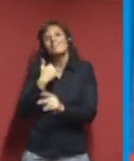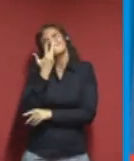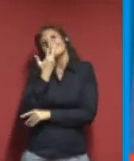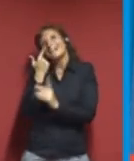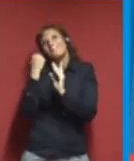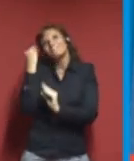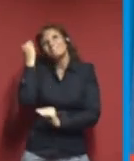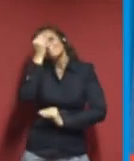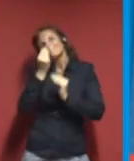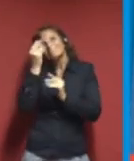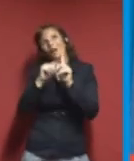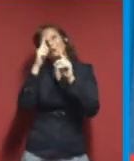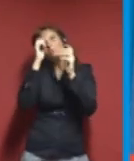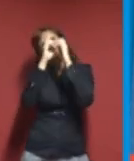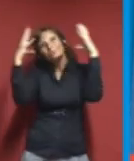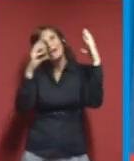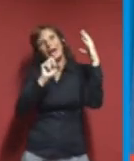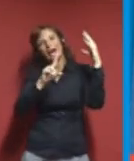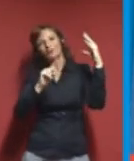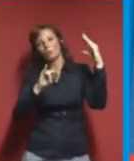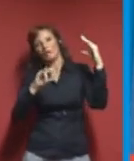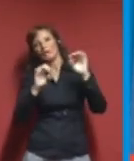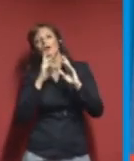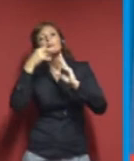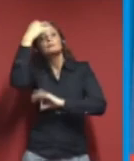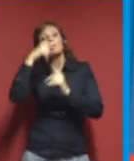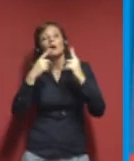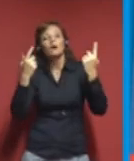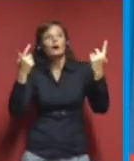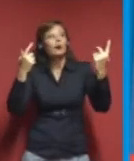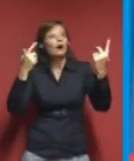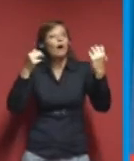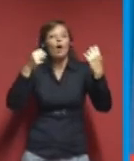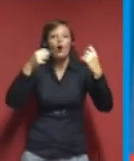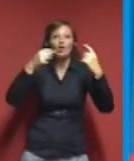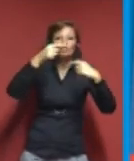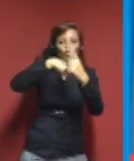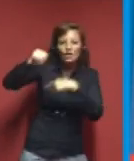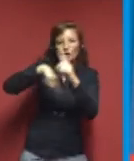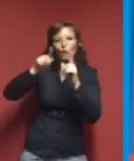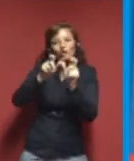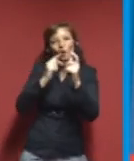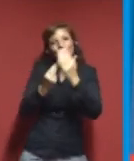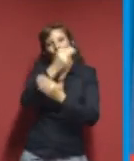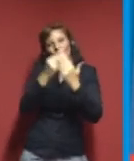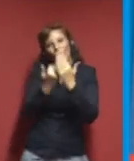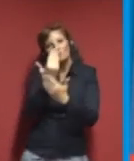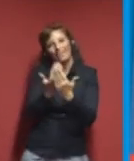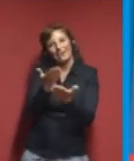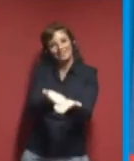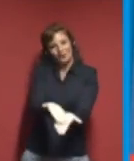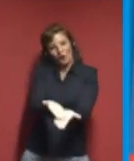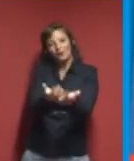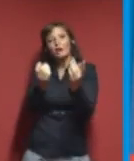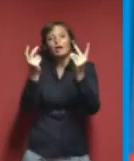can design circuits that normally would require an electrical engineer to do. You can do all sorts of